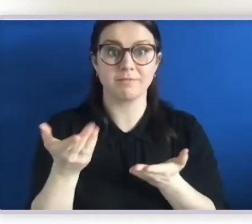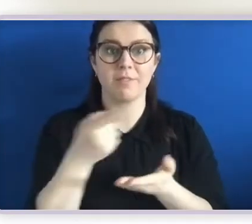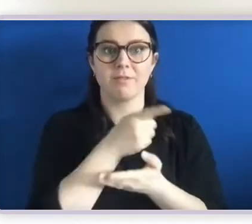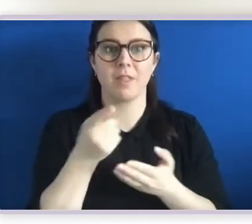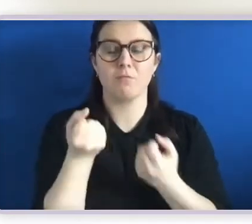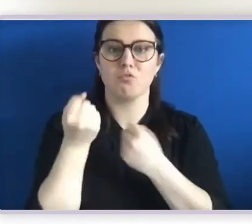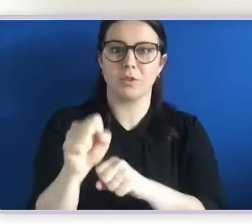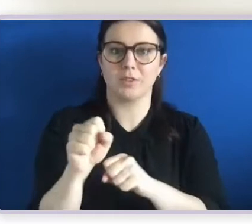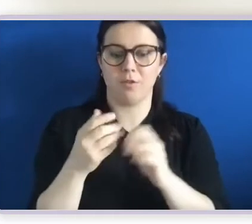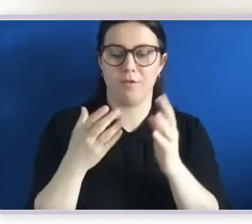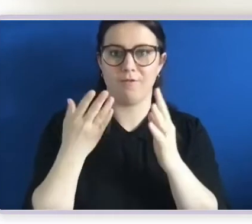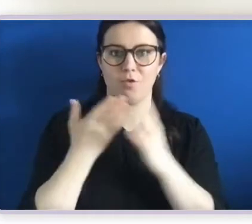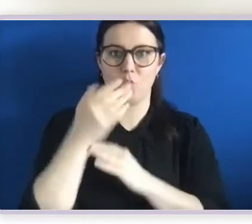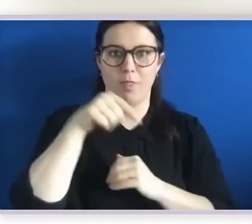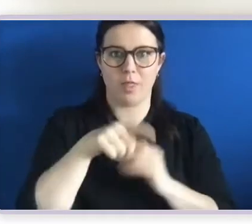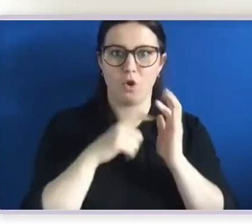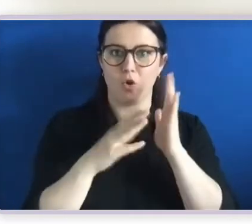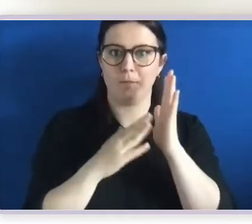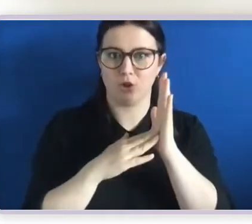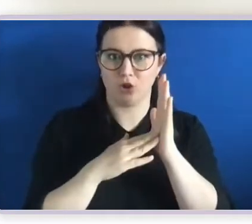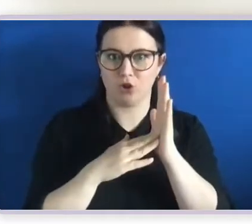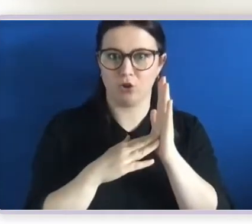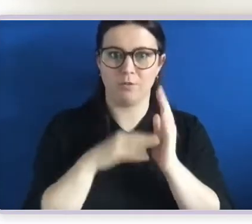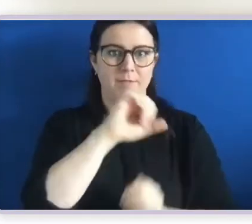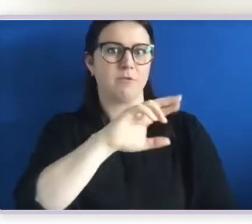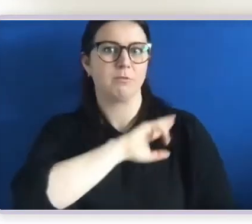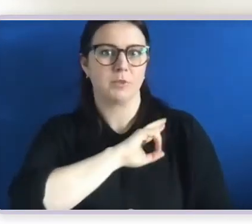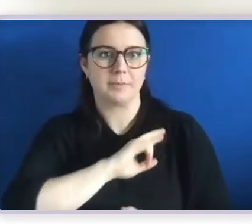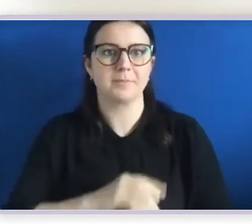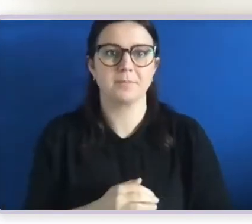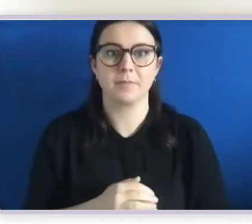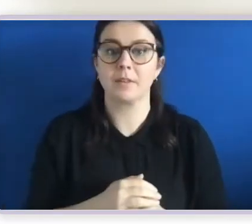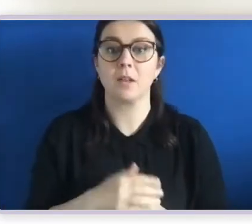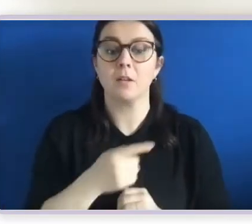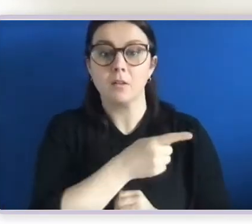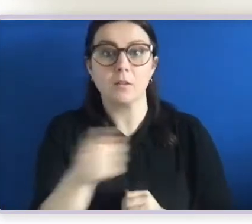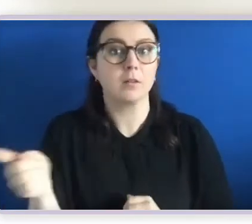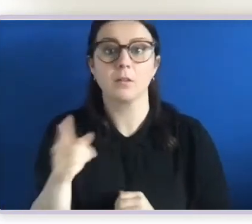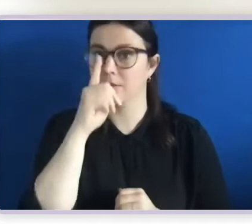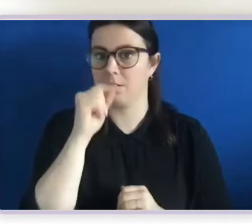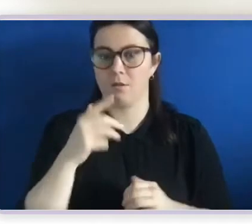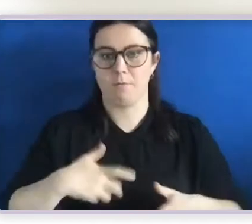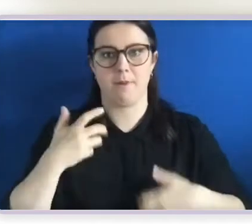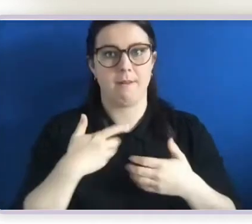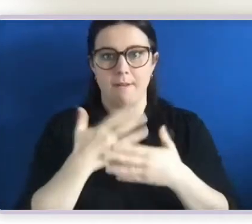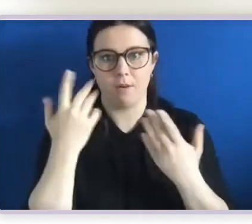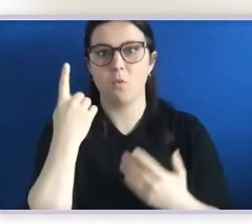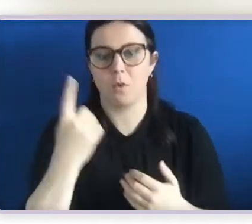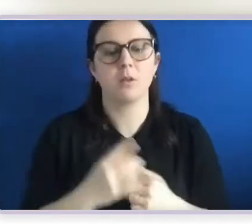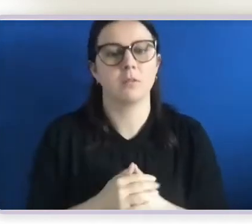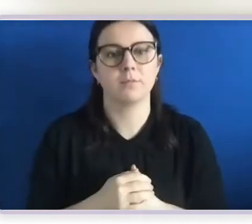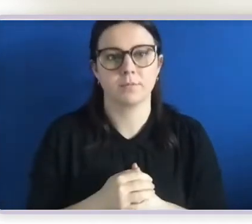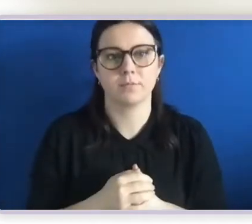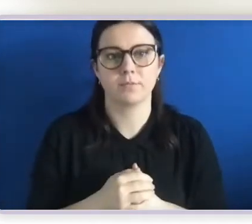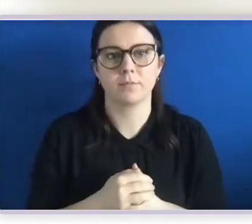this commission and what it does. Anyone can complain, and really